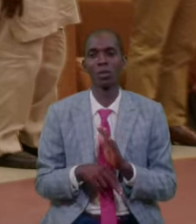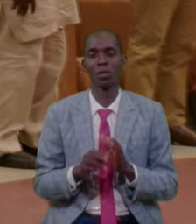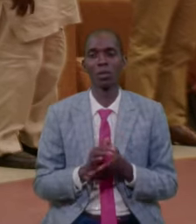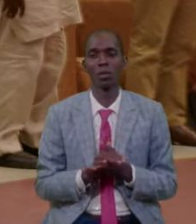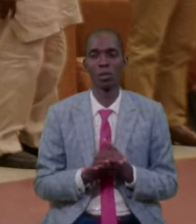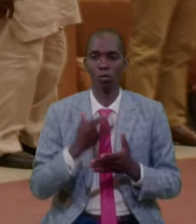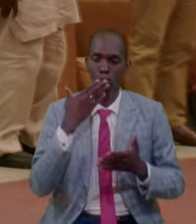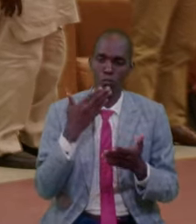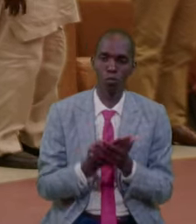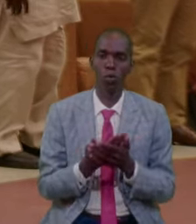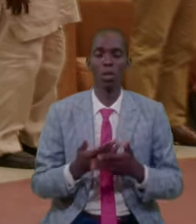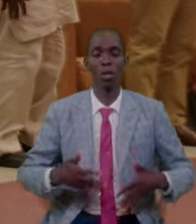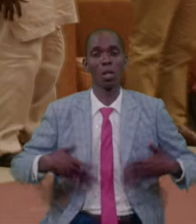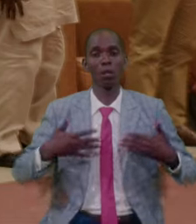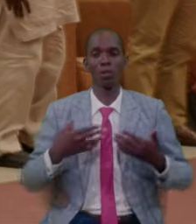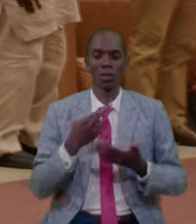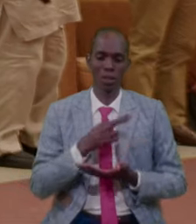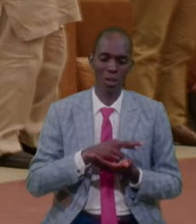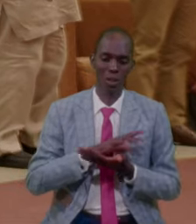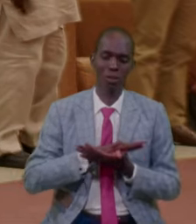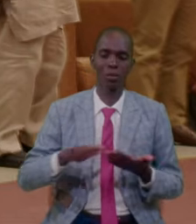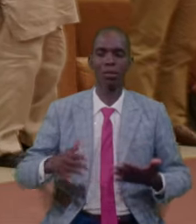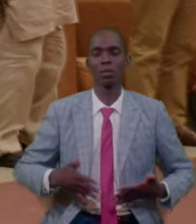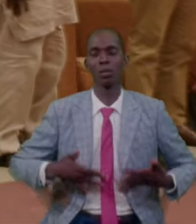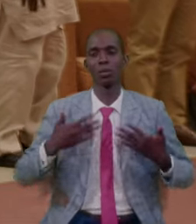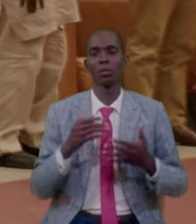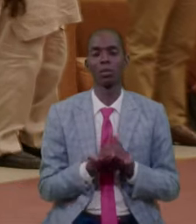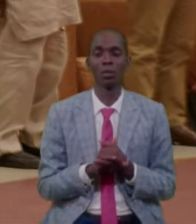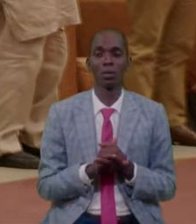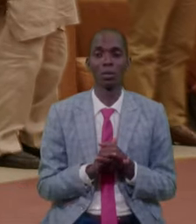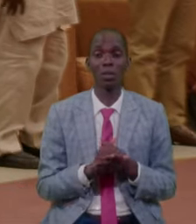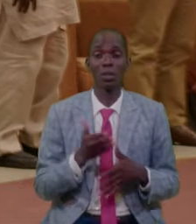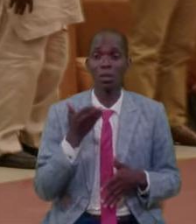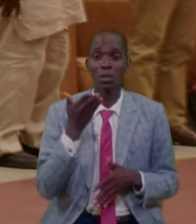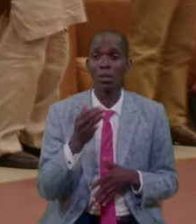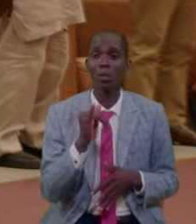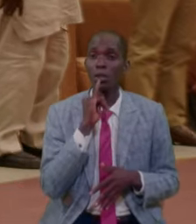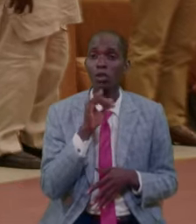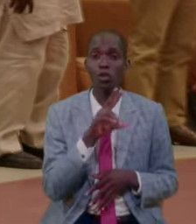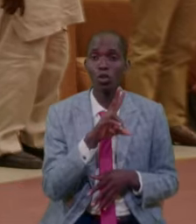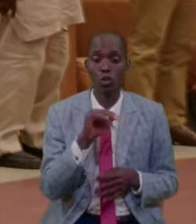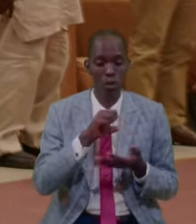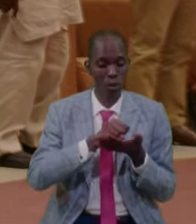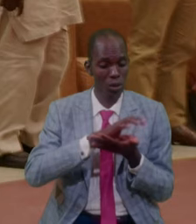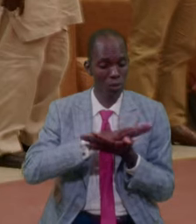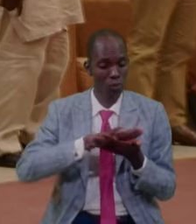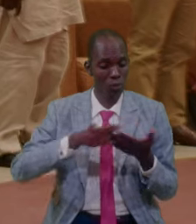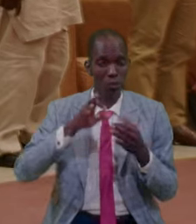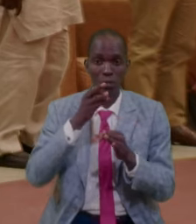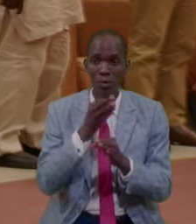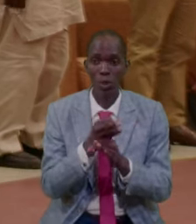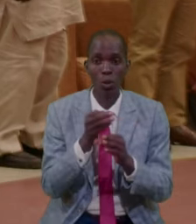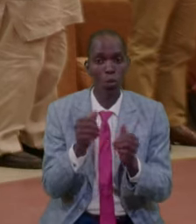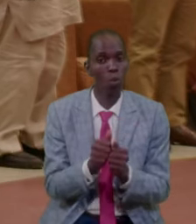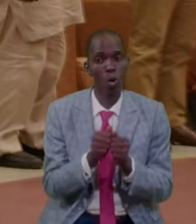good life, righteous life. There's no sanctifying faith